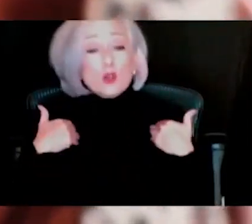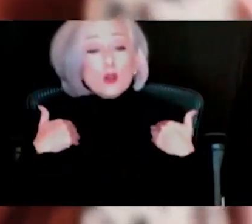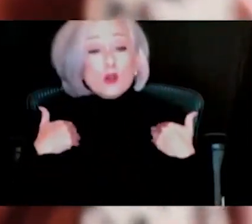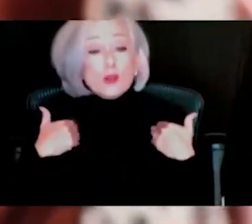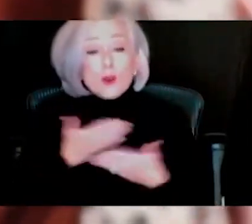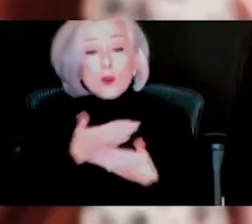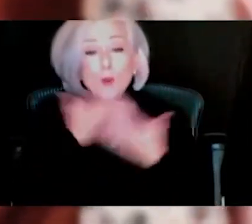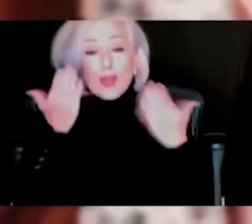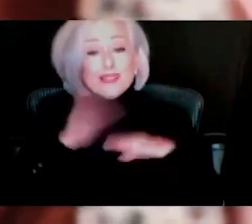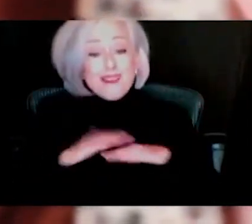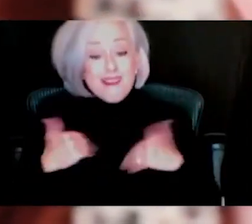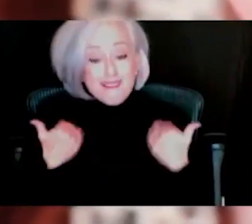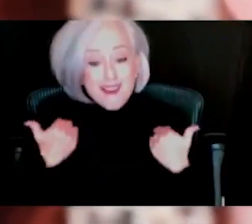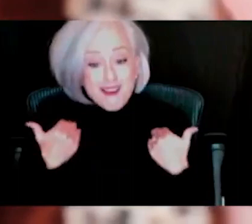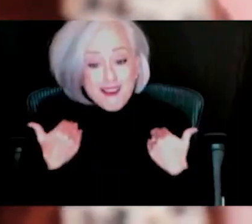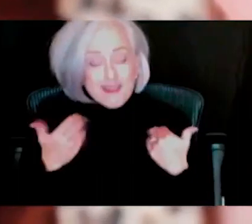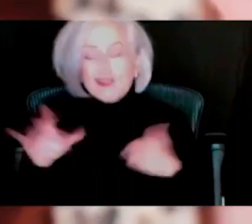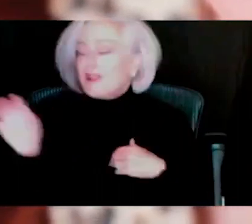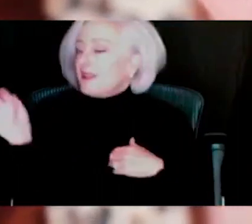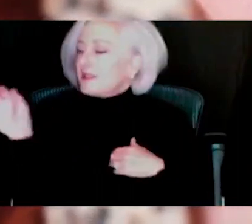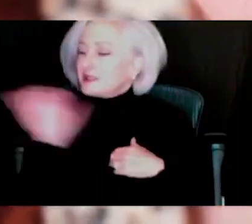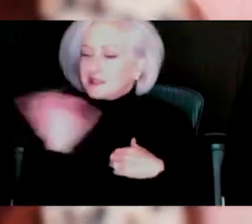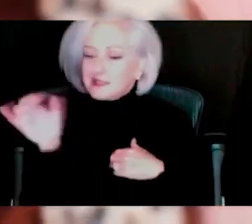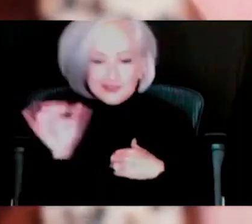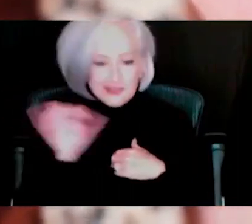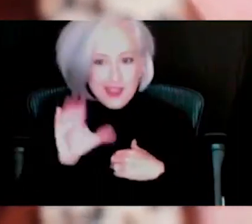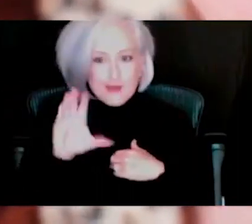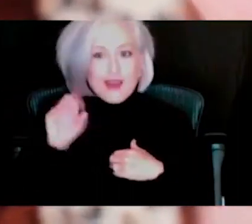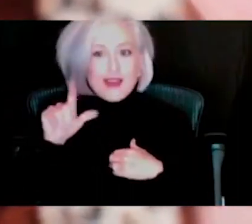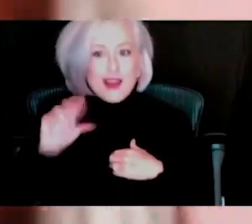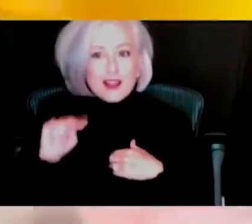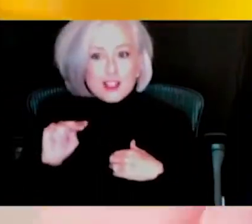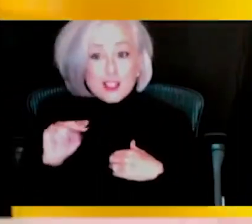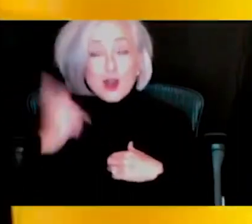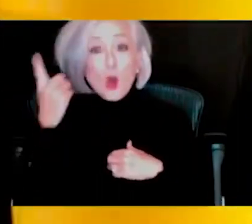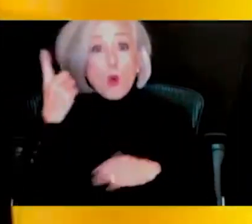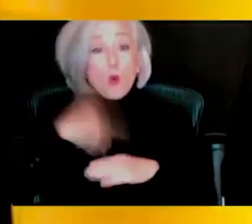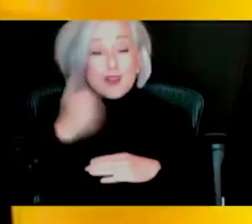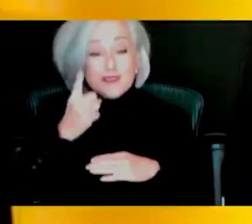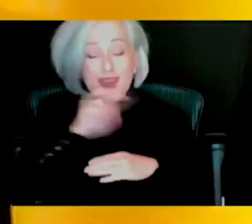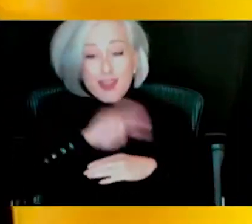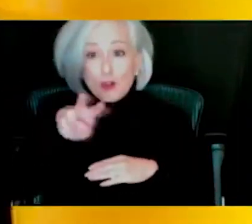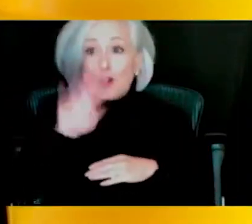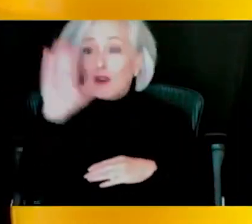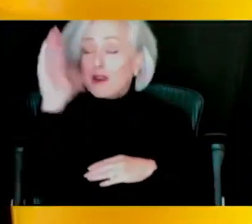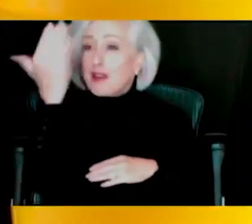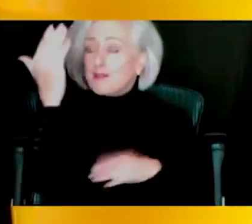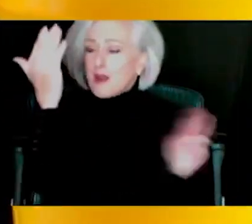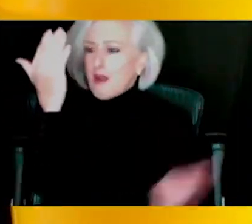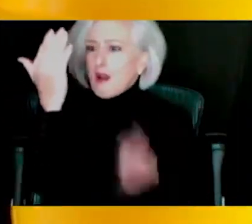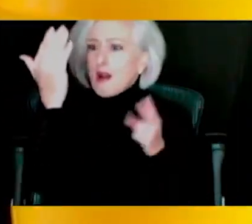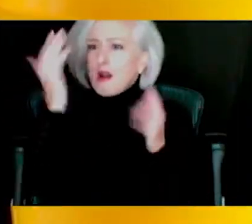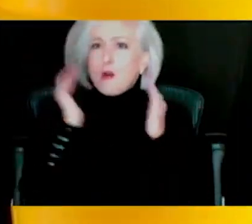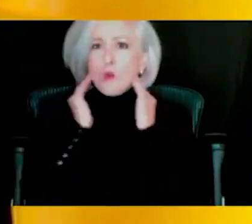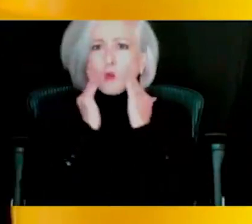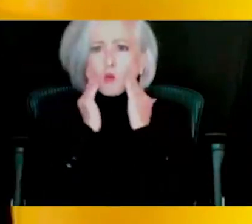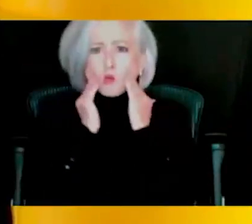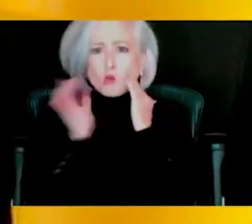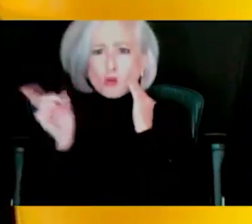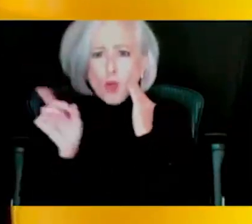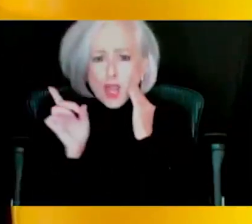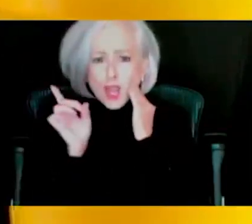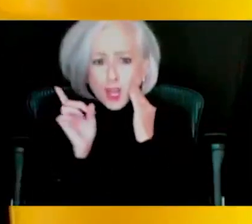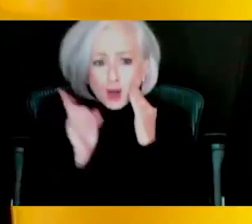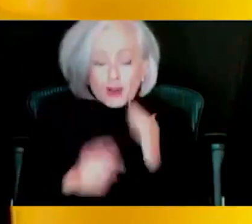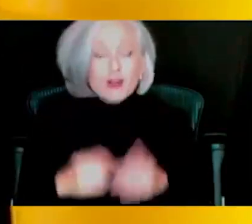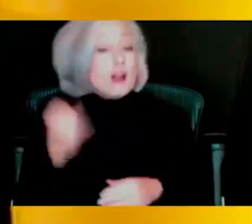it until you look in the mirror one day and think, hey, where'd my cheeks go, right? But what if it was possible to put a scoop of something like